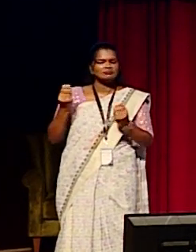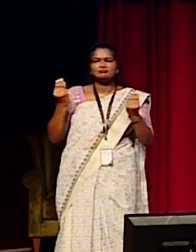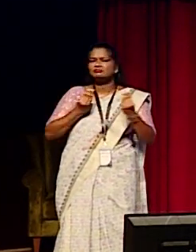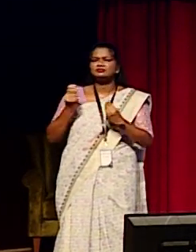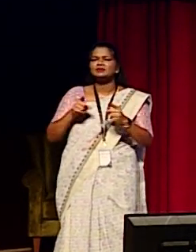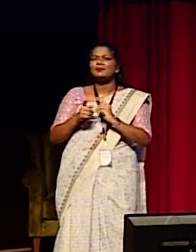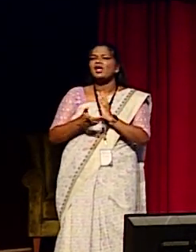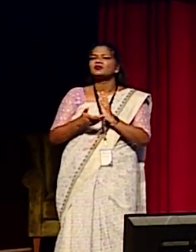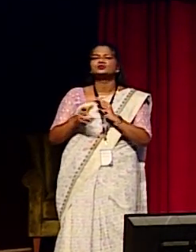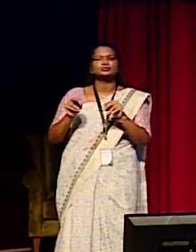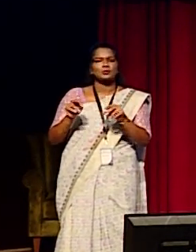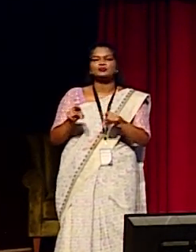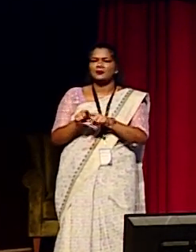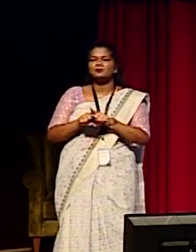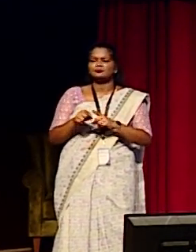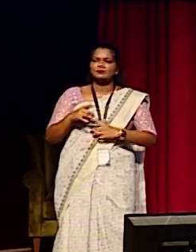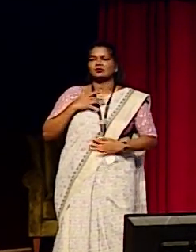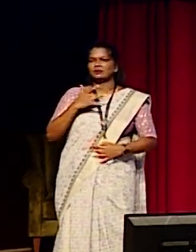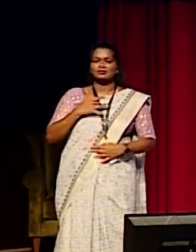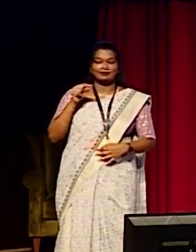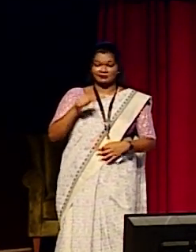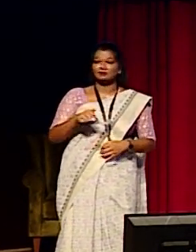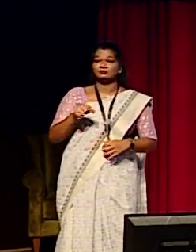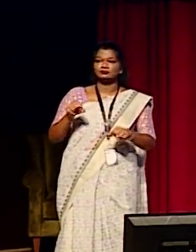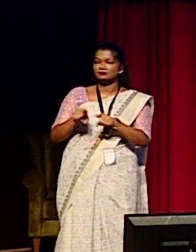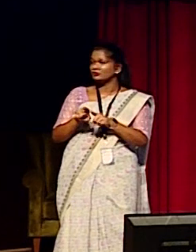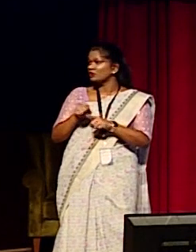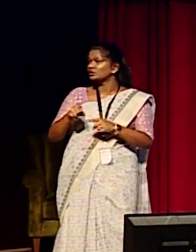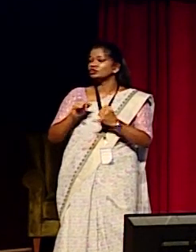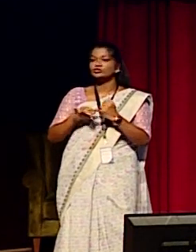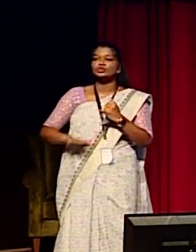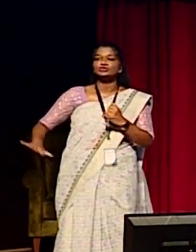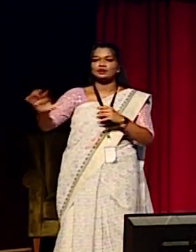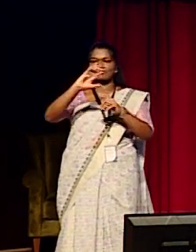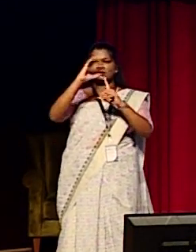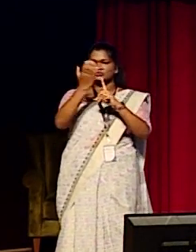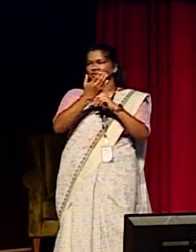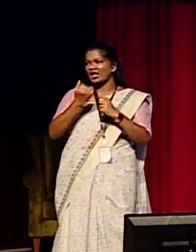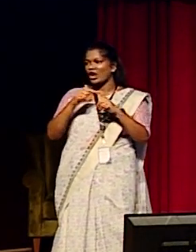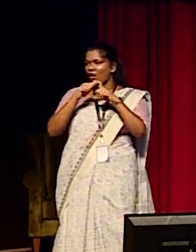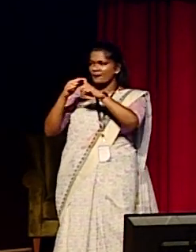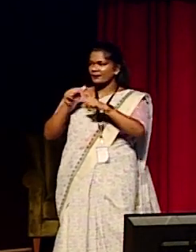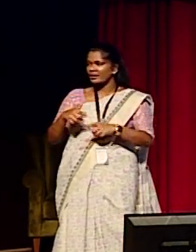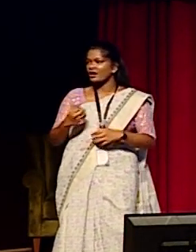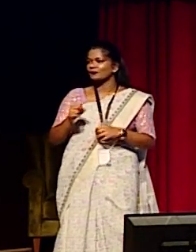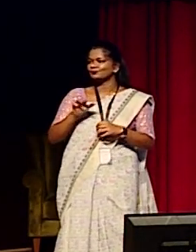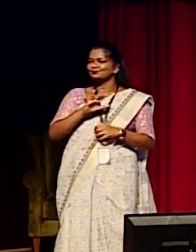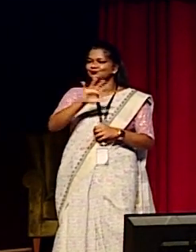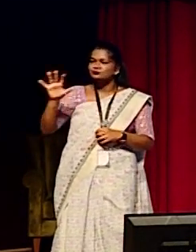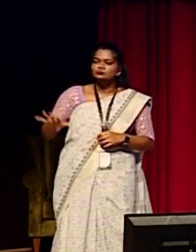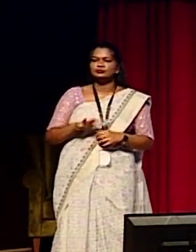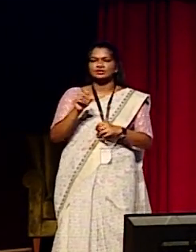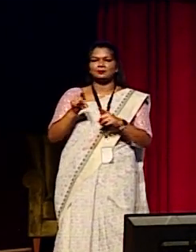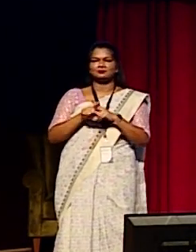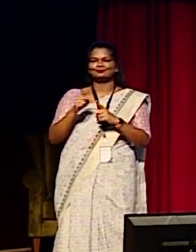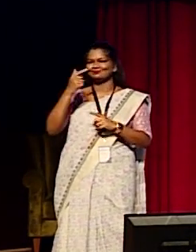a technological concern, and that the socio-cultural, economic, environmental, and